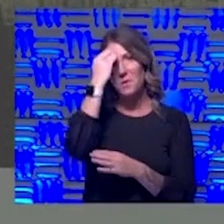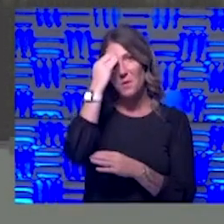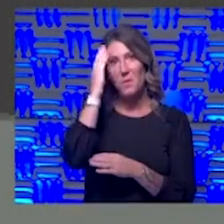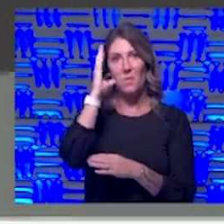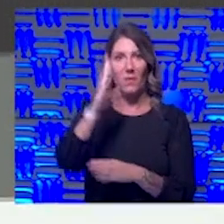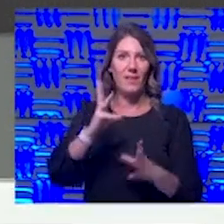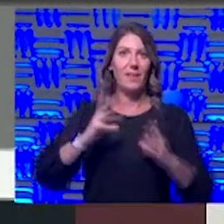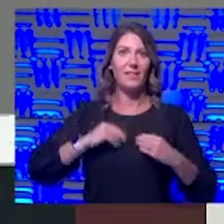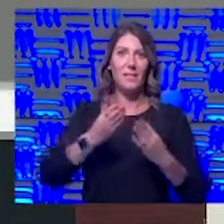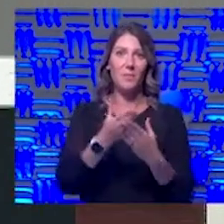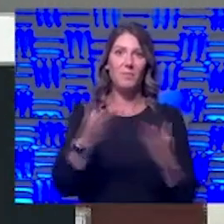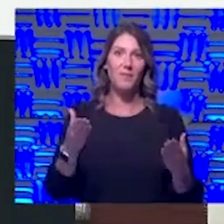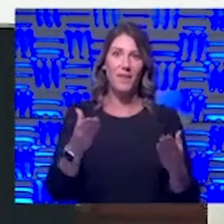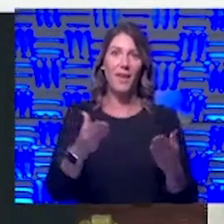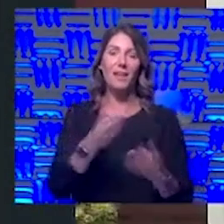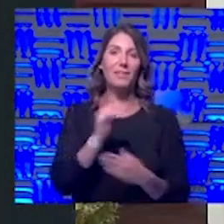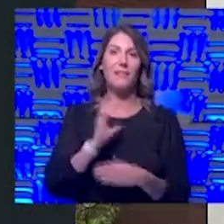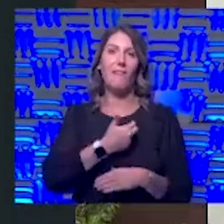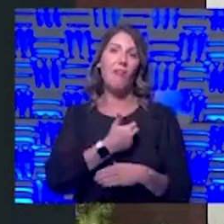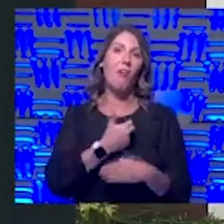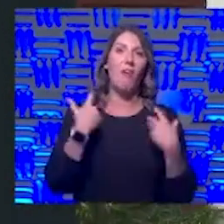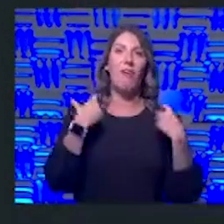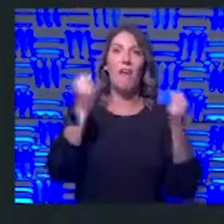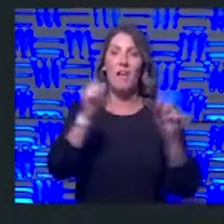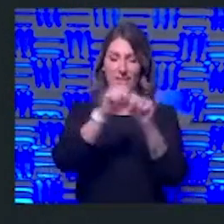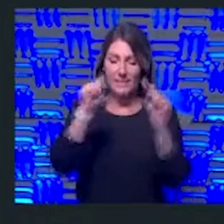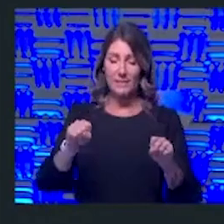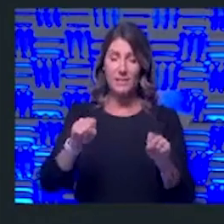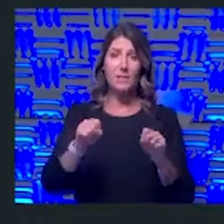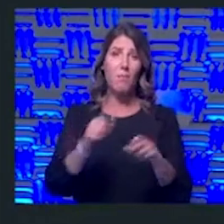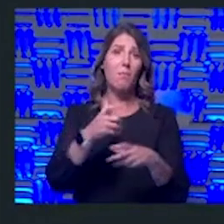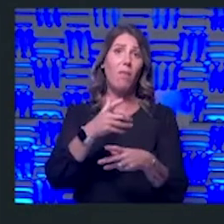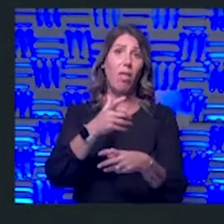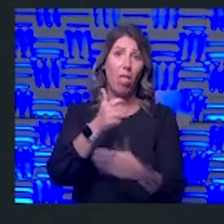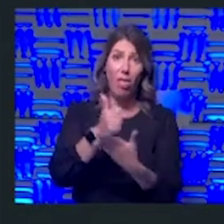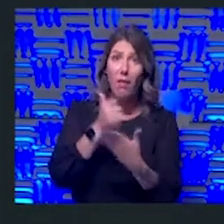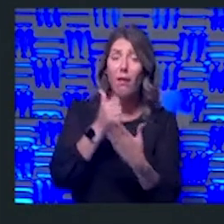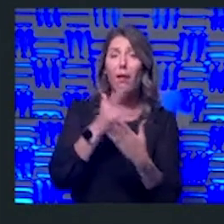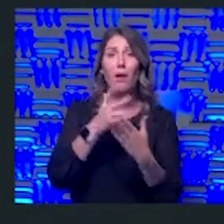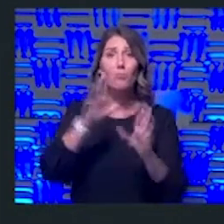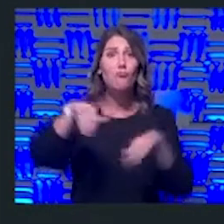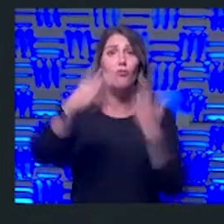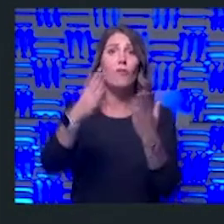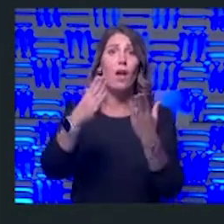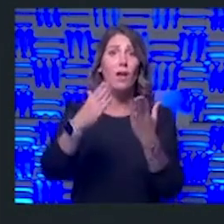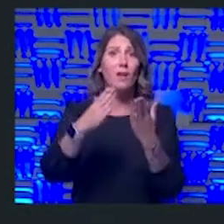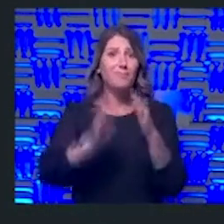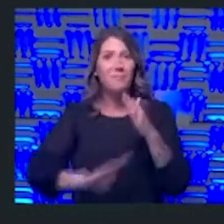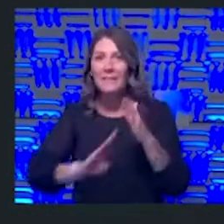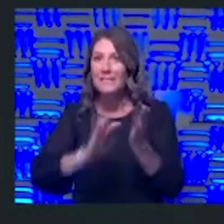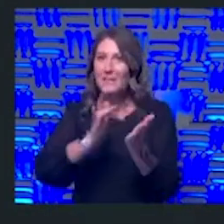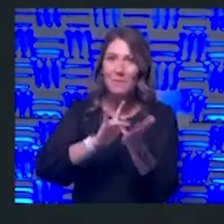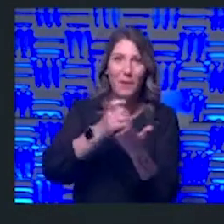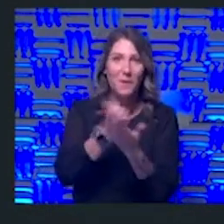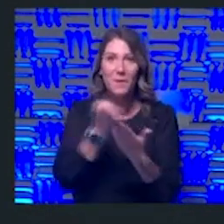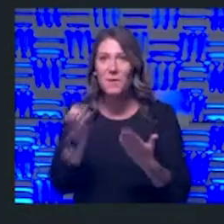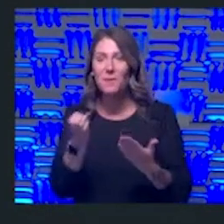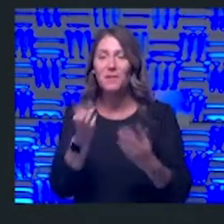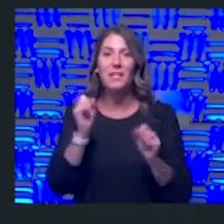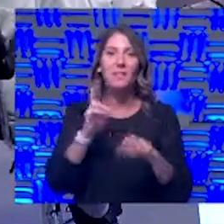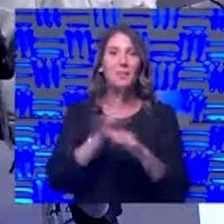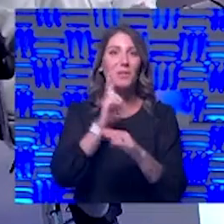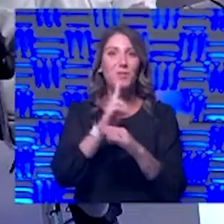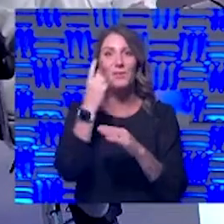Accept things. I mean, I know our health system was able to help secure some badly needed but very basic medical equipment, including things that can be used